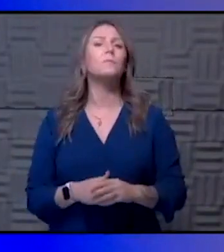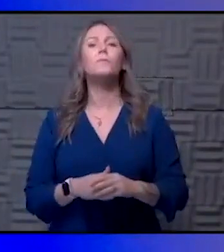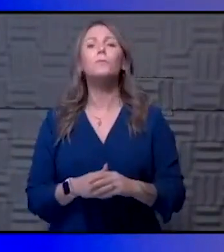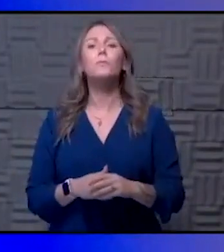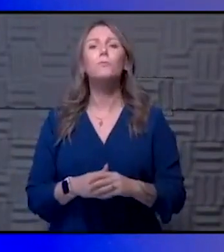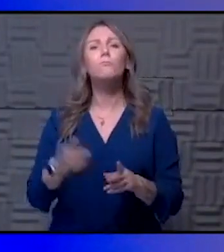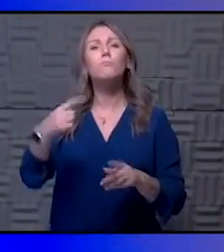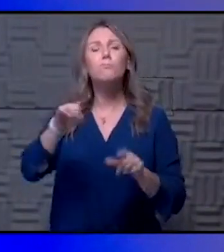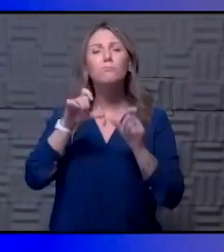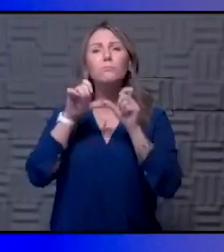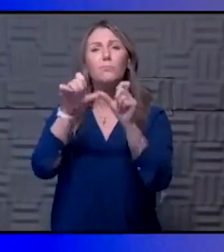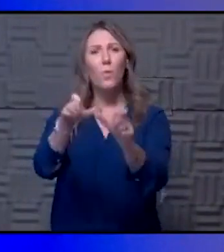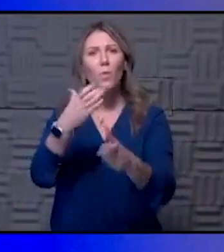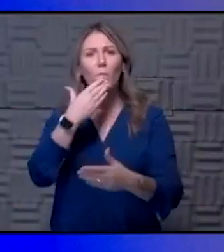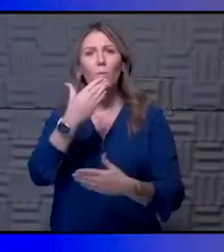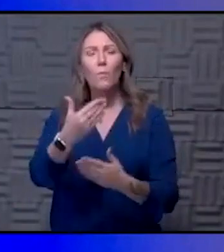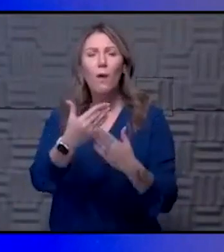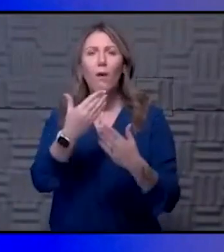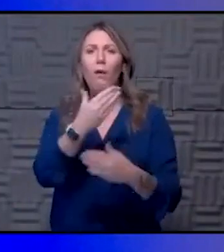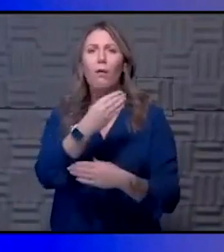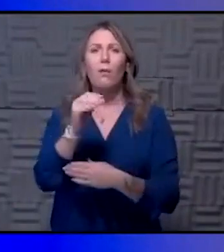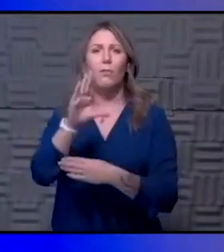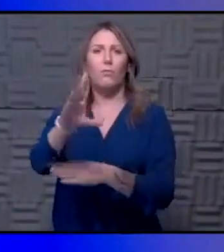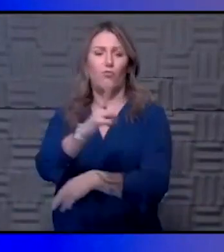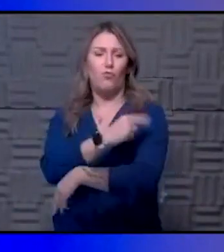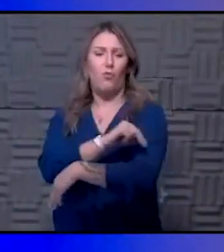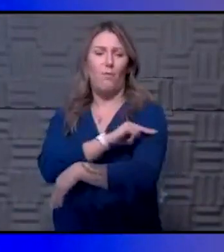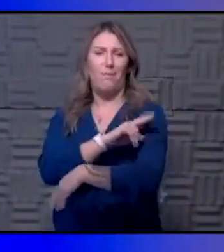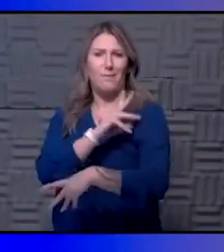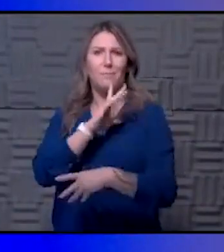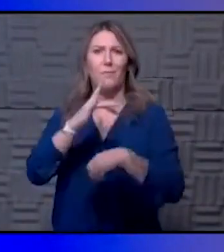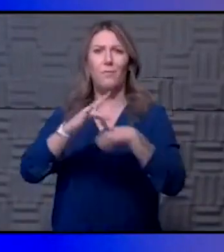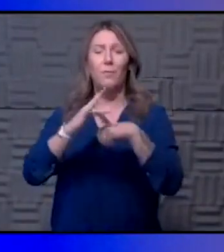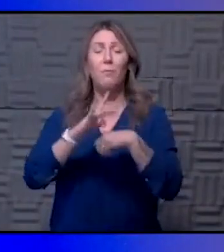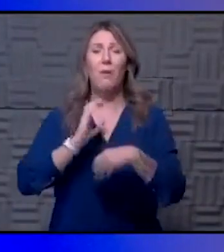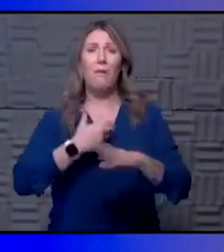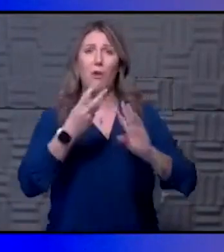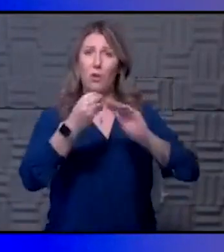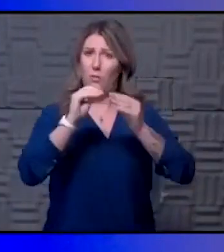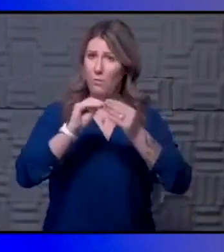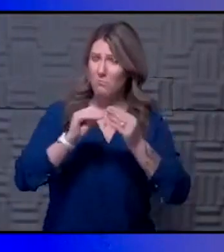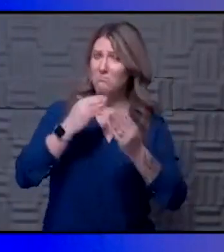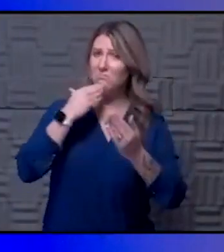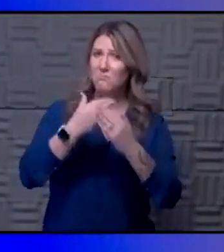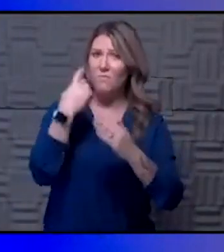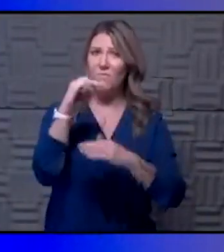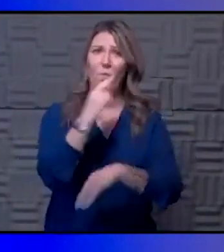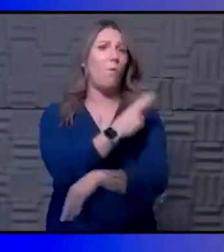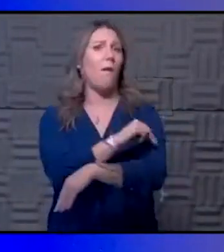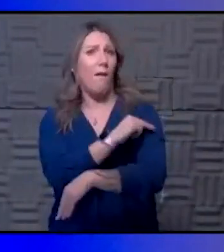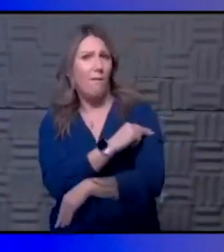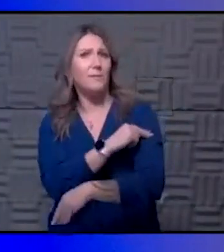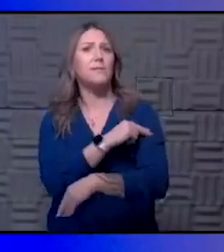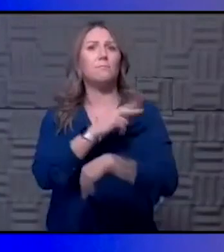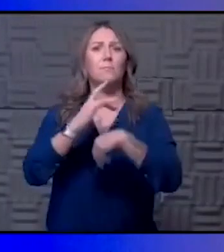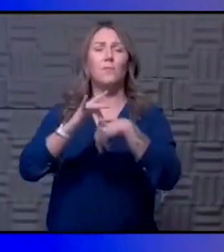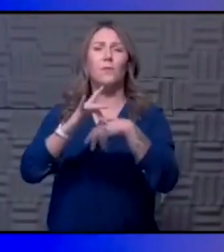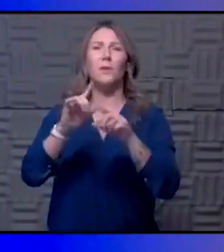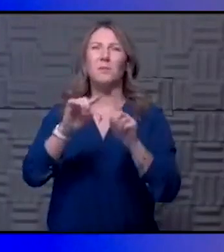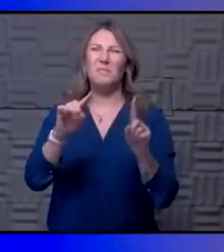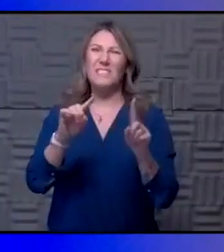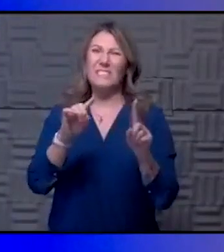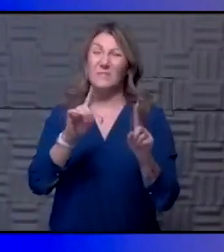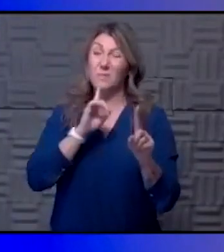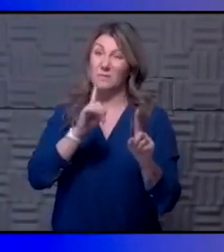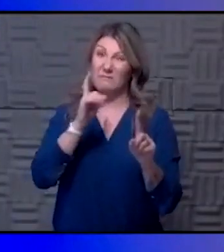They are continuing to do well, good for their hospital capacity. Our numbers are still good for our hospital capacity, but it's certainly not where we'd like it